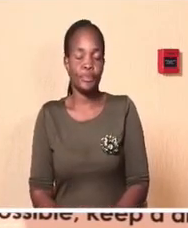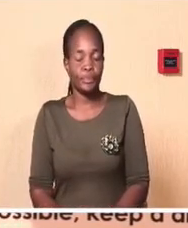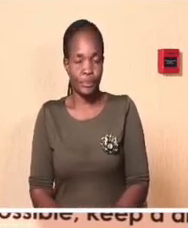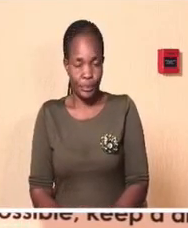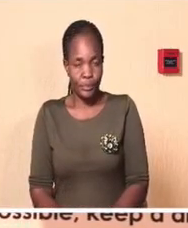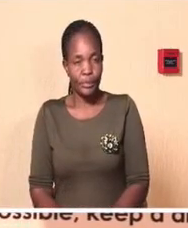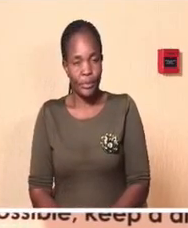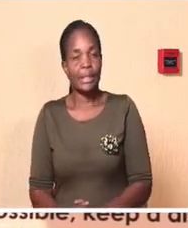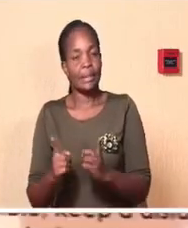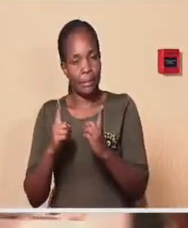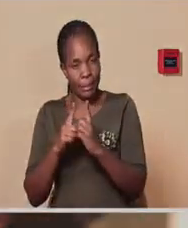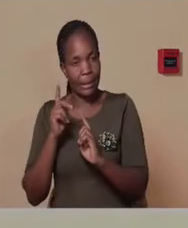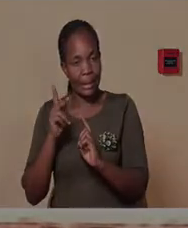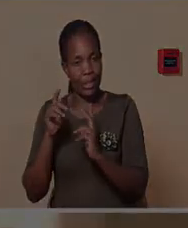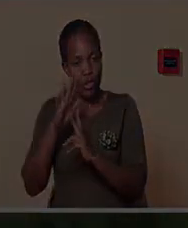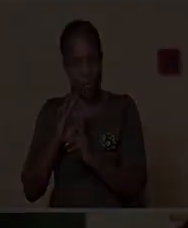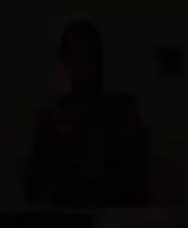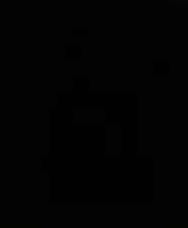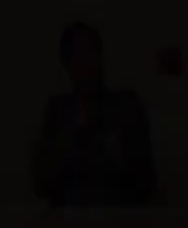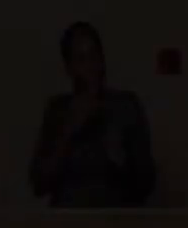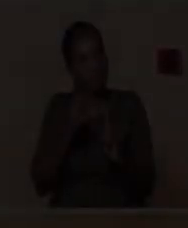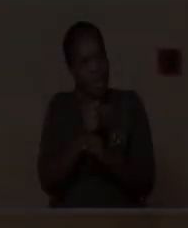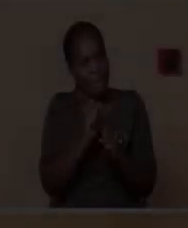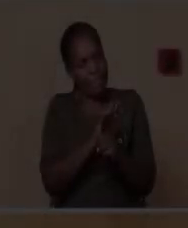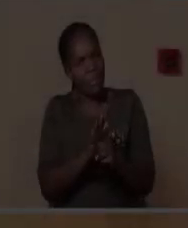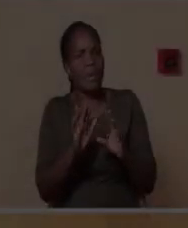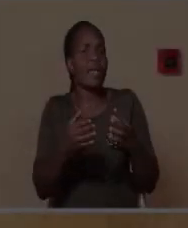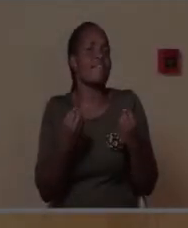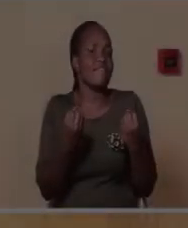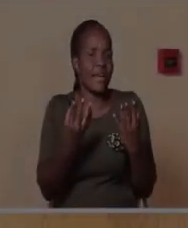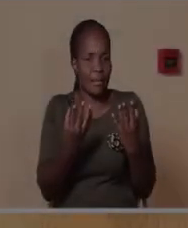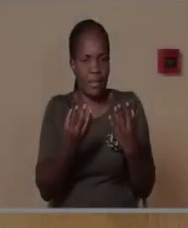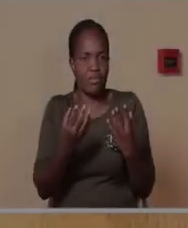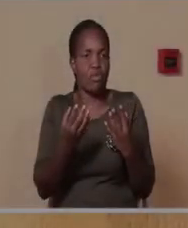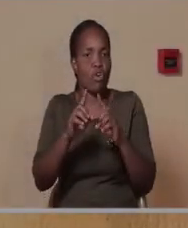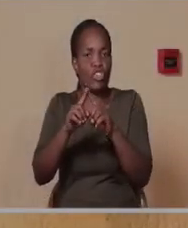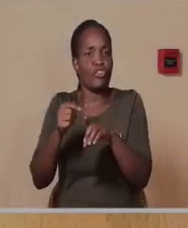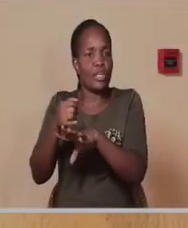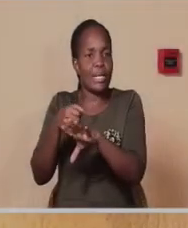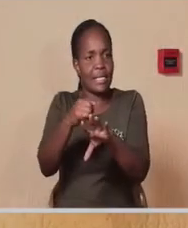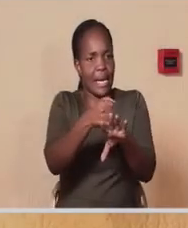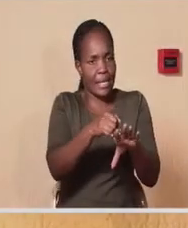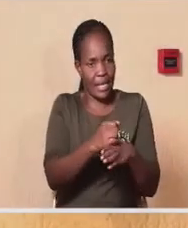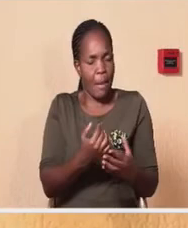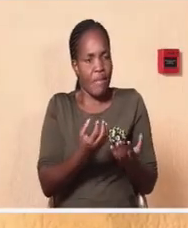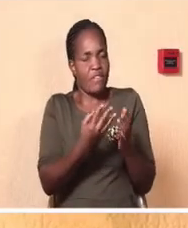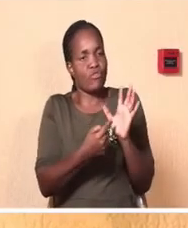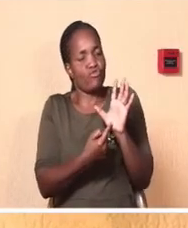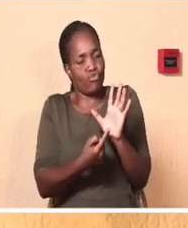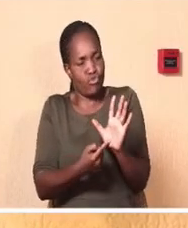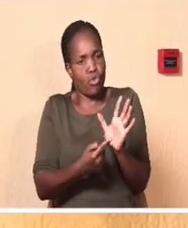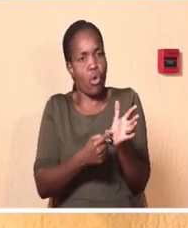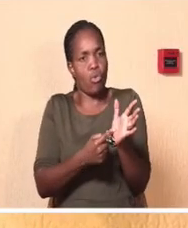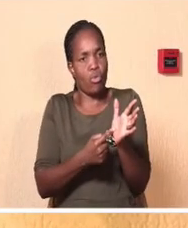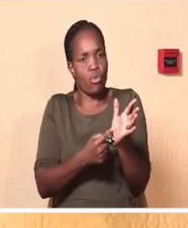their families. Thank you very much, Doctor. Say, in other words, if you could draw a map of all